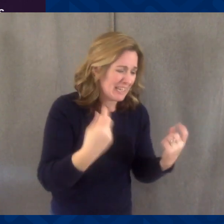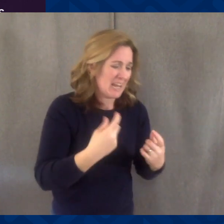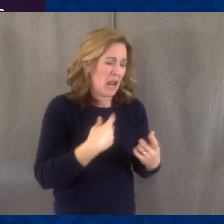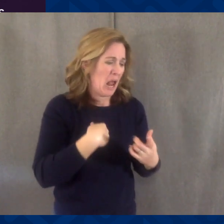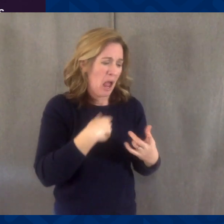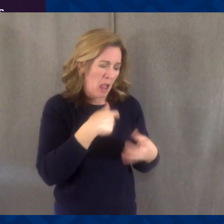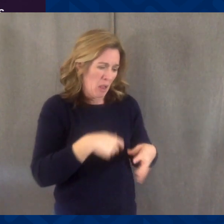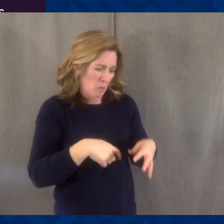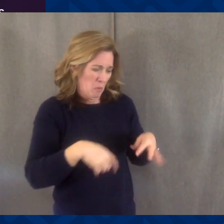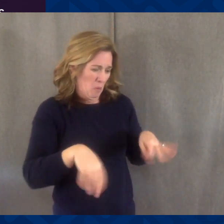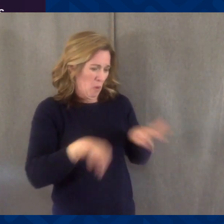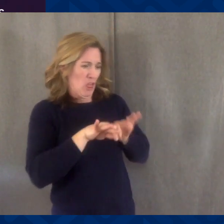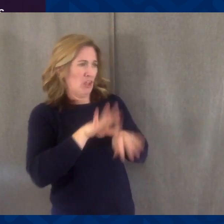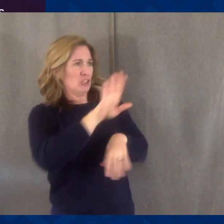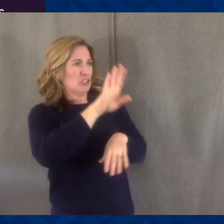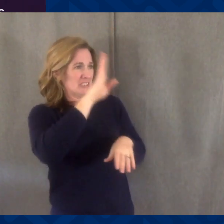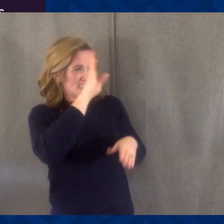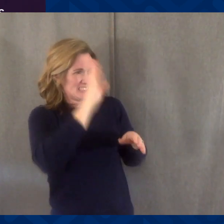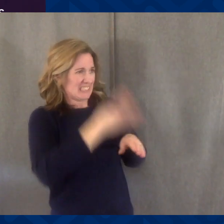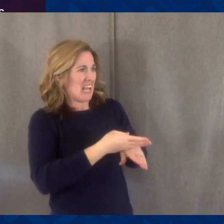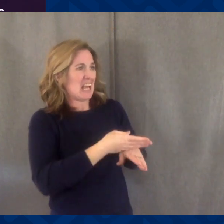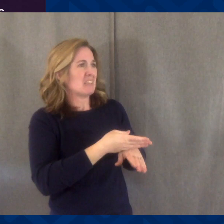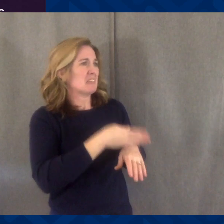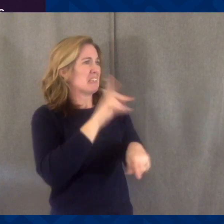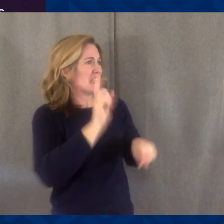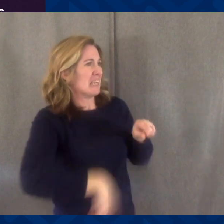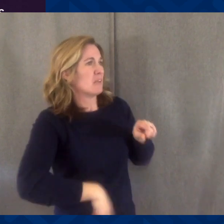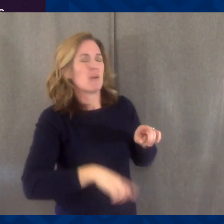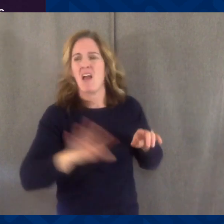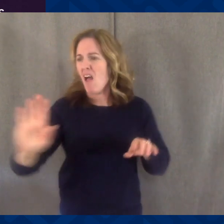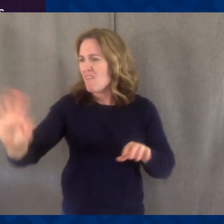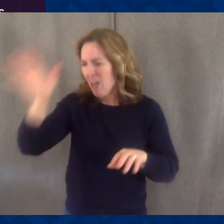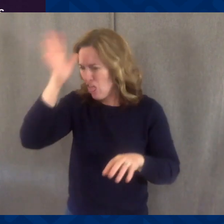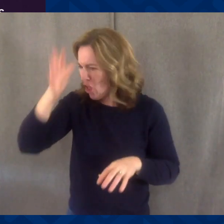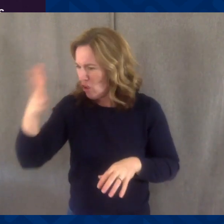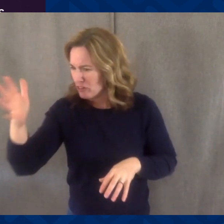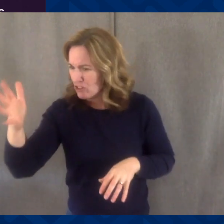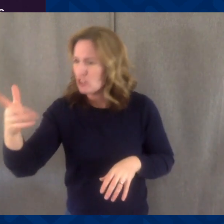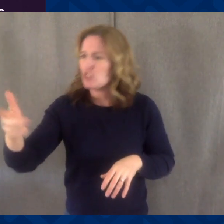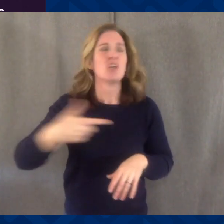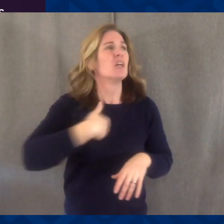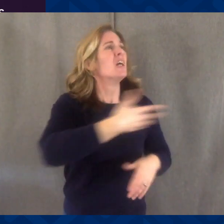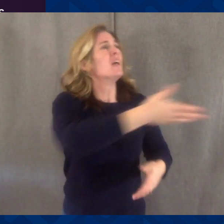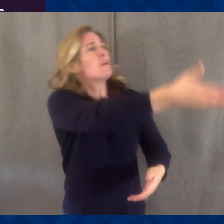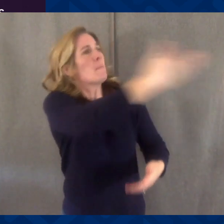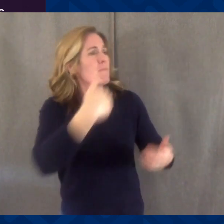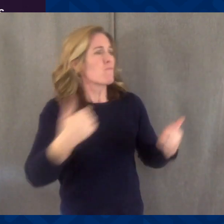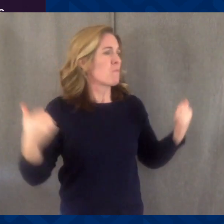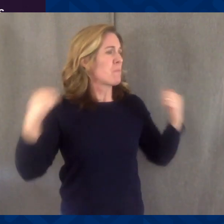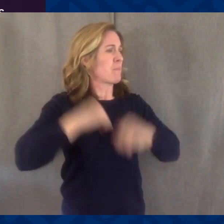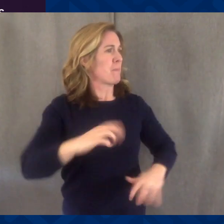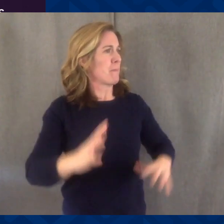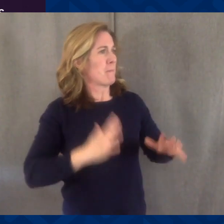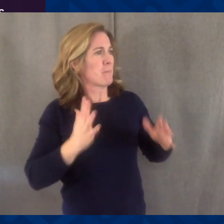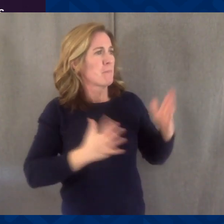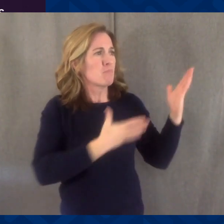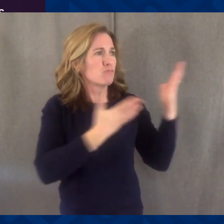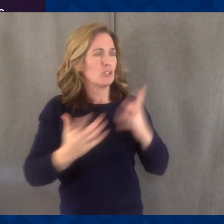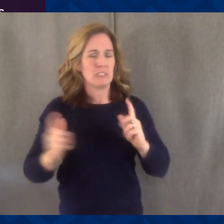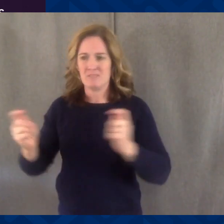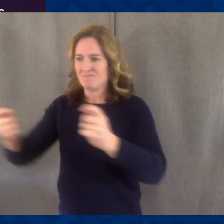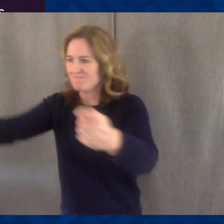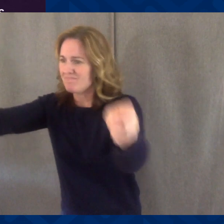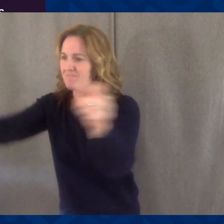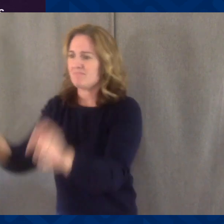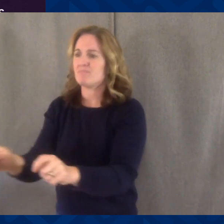your son. But the father said to his servant, Quick, bring the best robe and put it on him. Put a ring on his finger and sandals